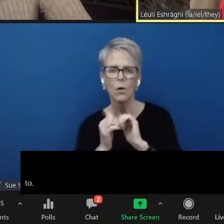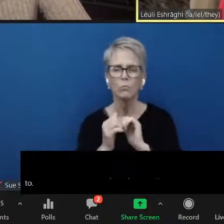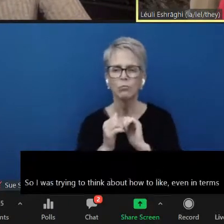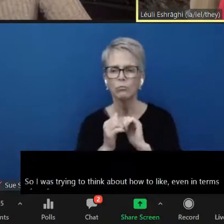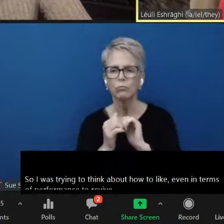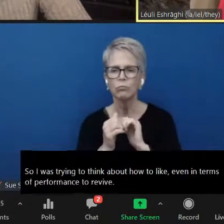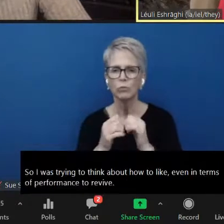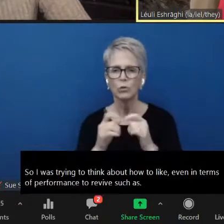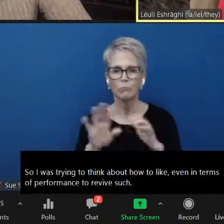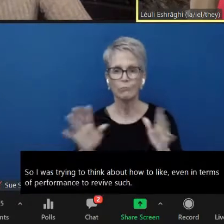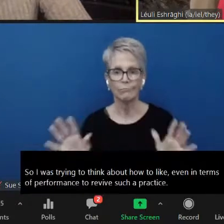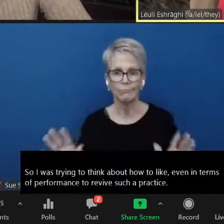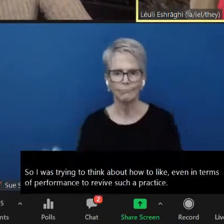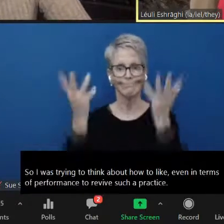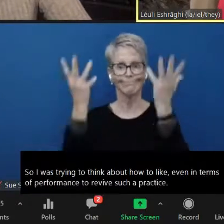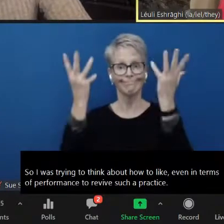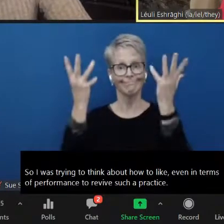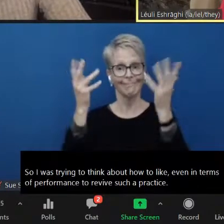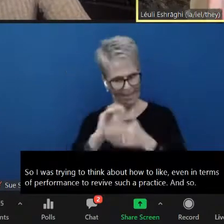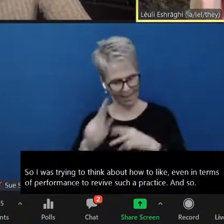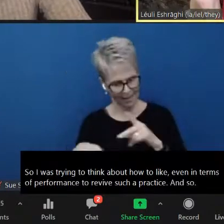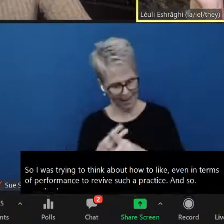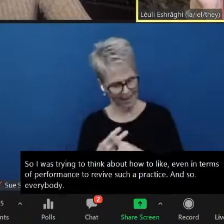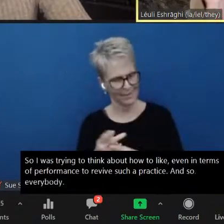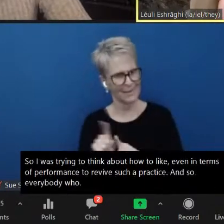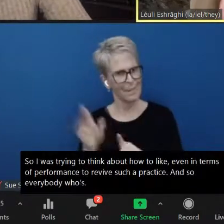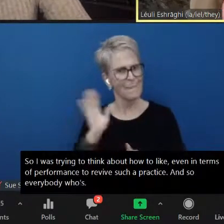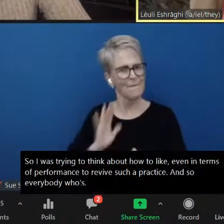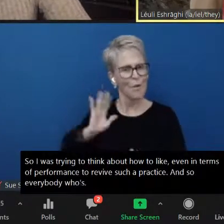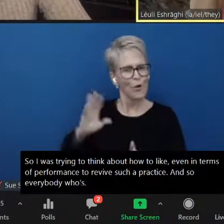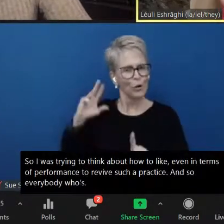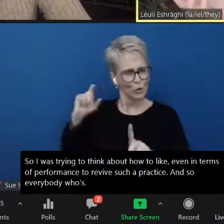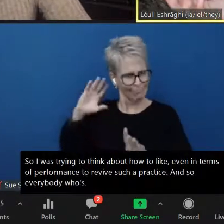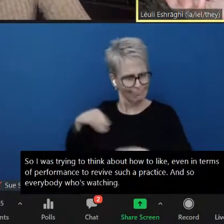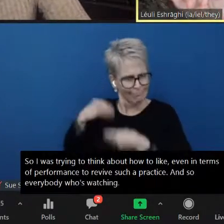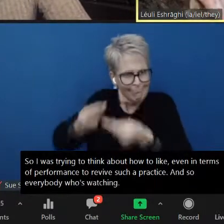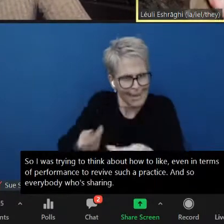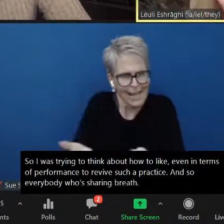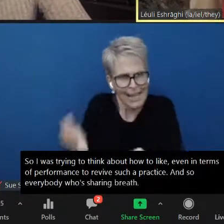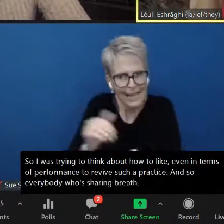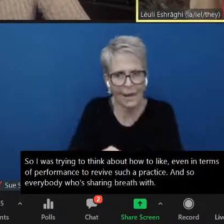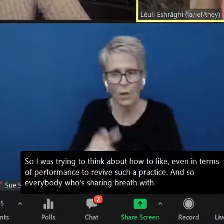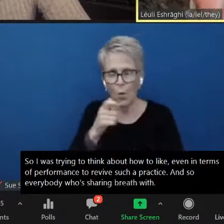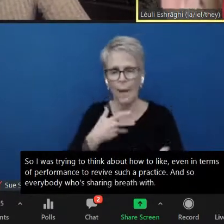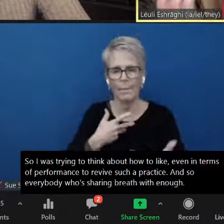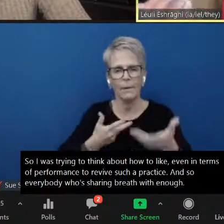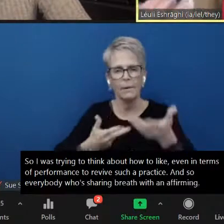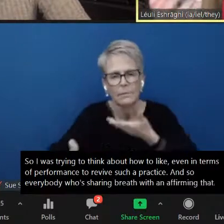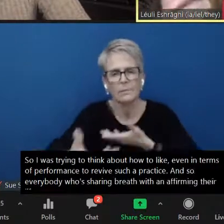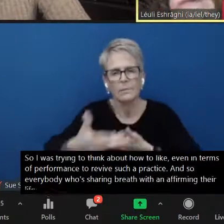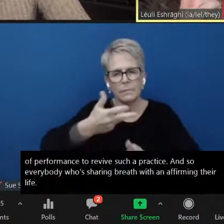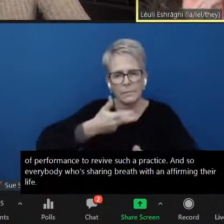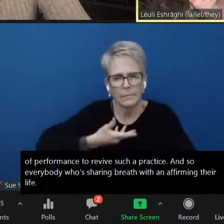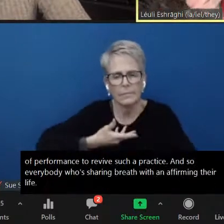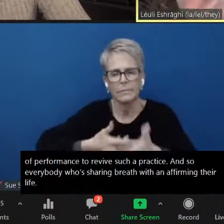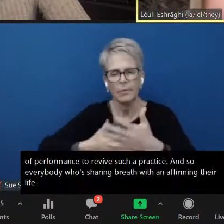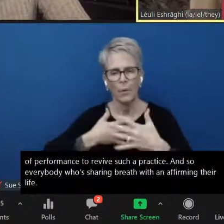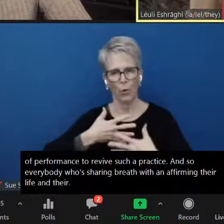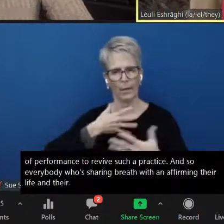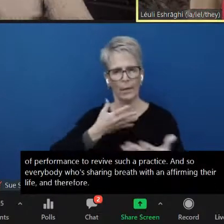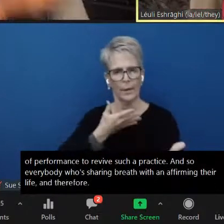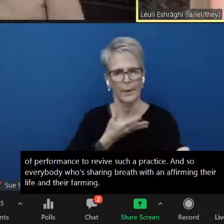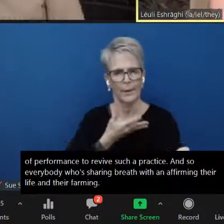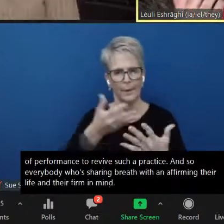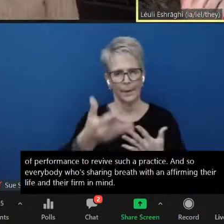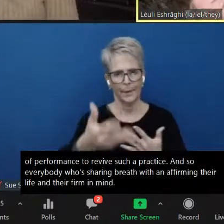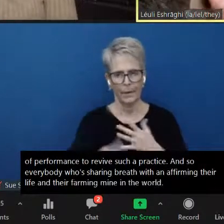to revive such a practice. And so everybody who's who I'm sharing breath with and affirming their life, and they're